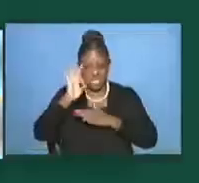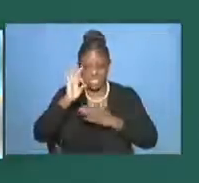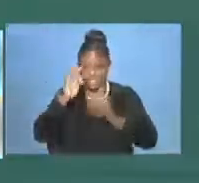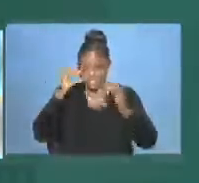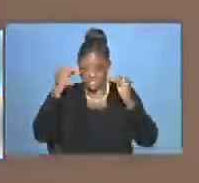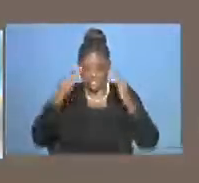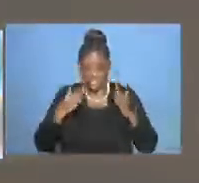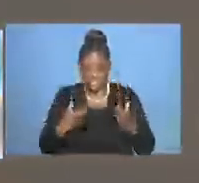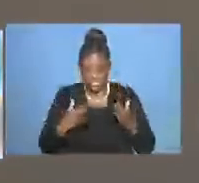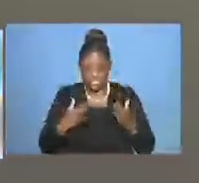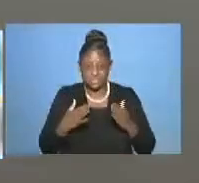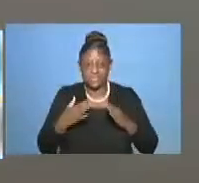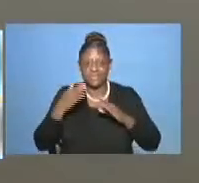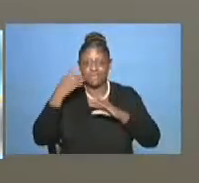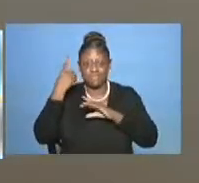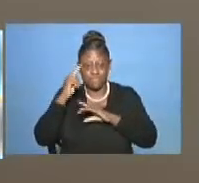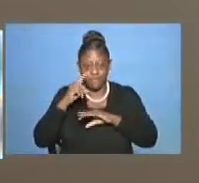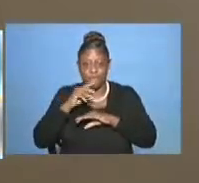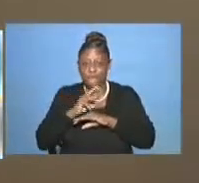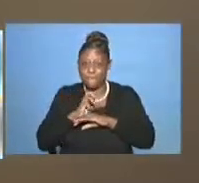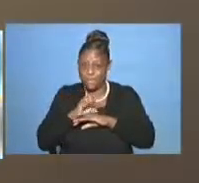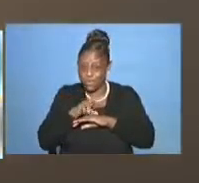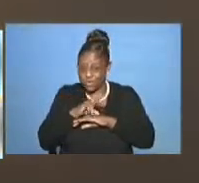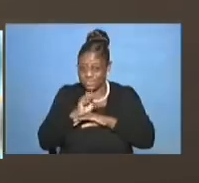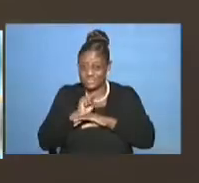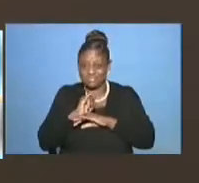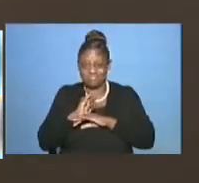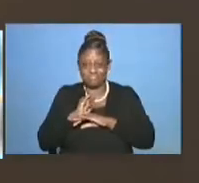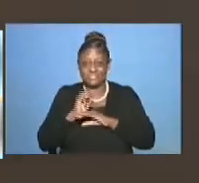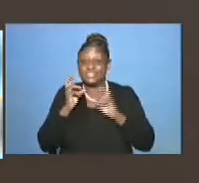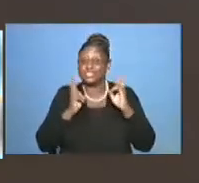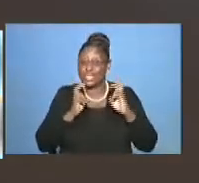this jurisdiction is quite challenging.